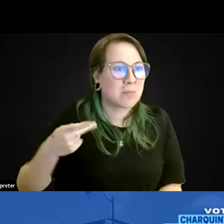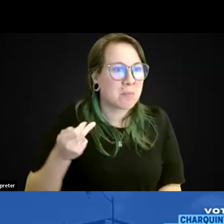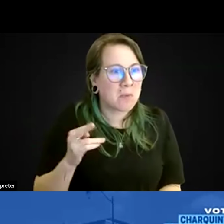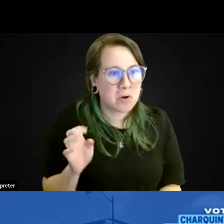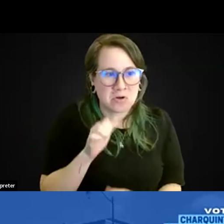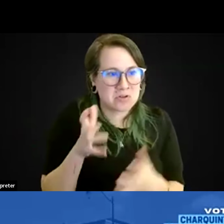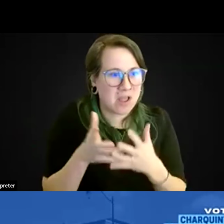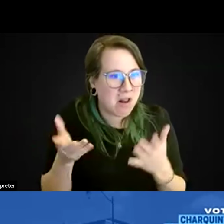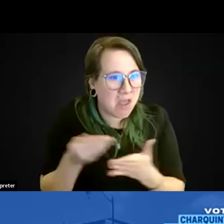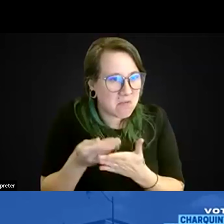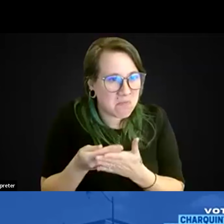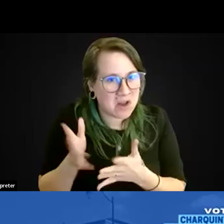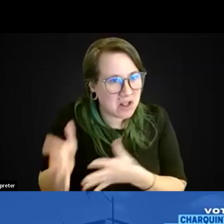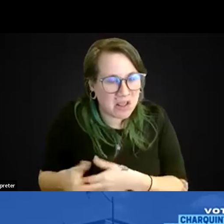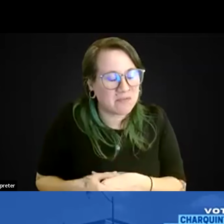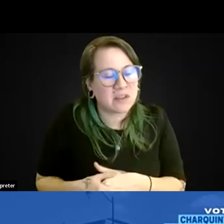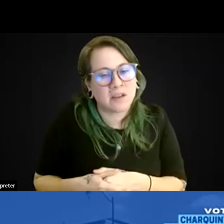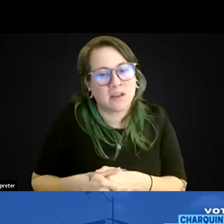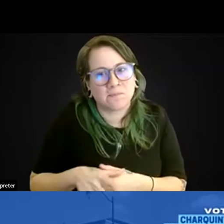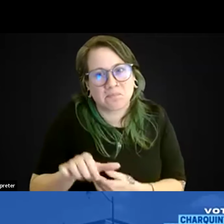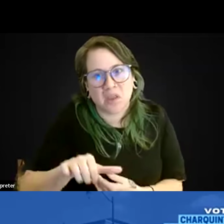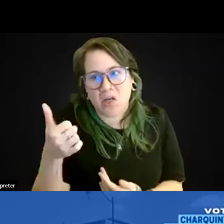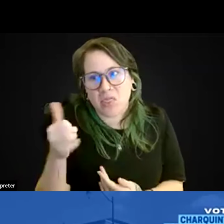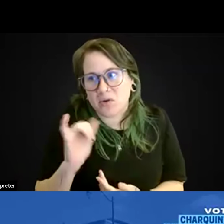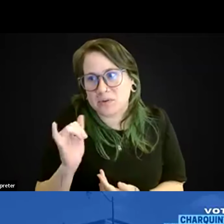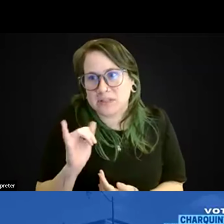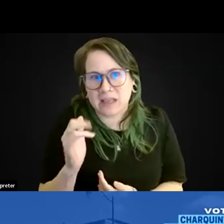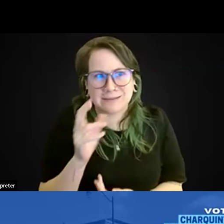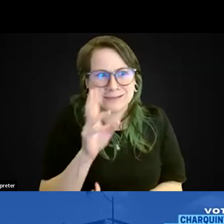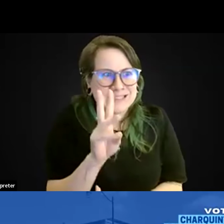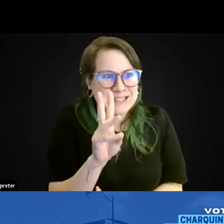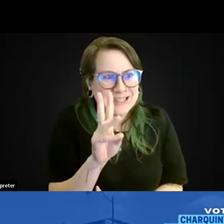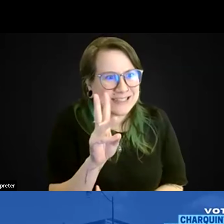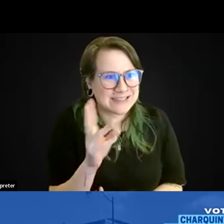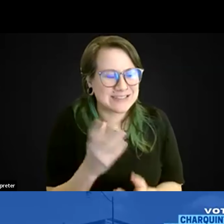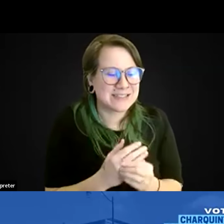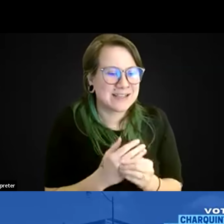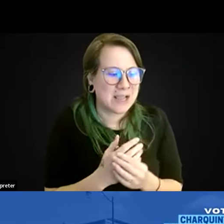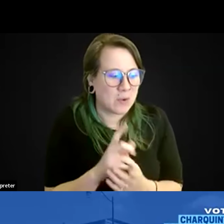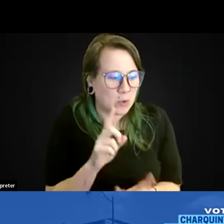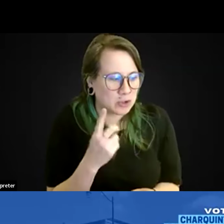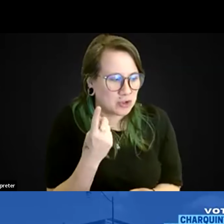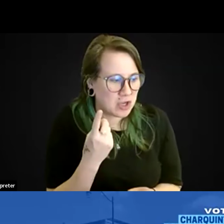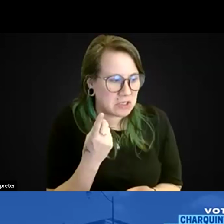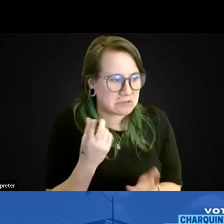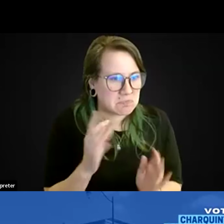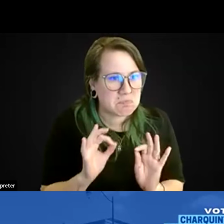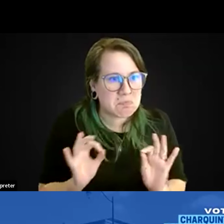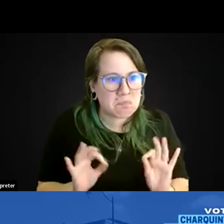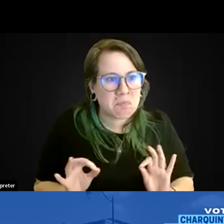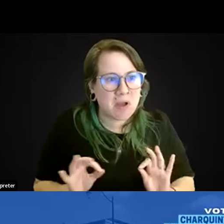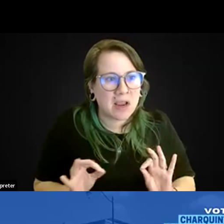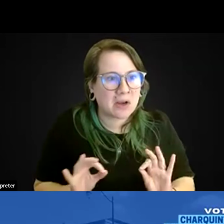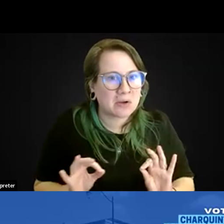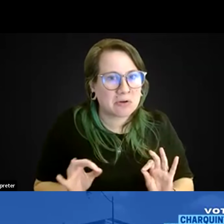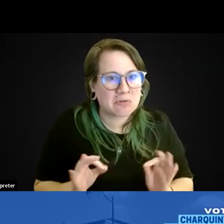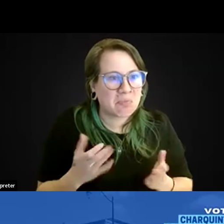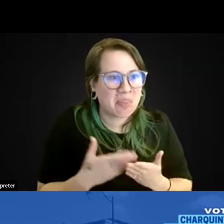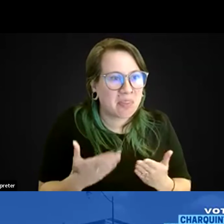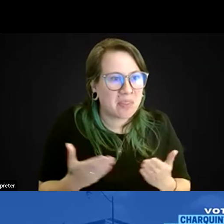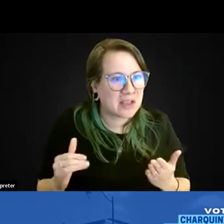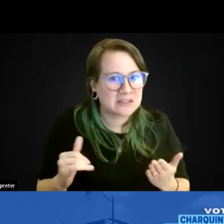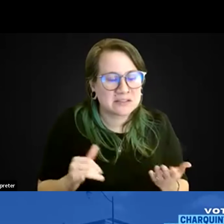much money in it, and then the other like 6 of them that he had gotten were just minor things,